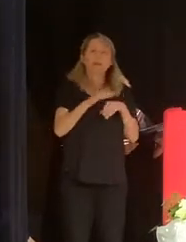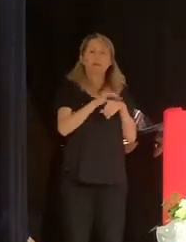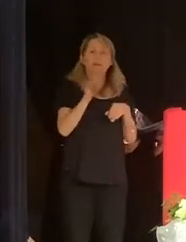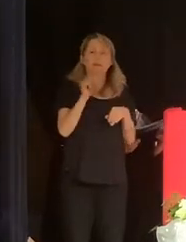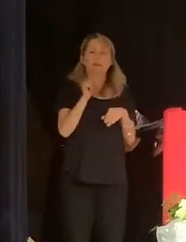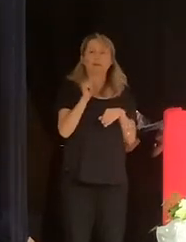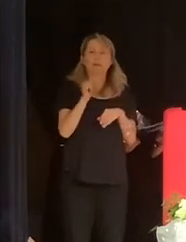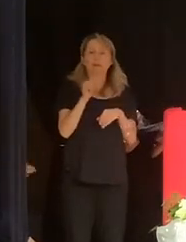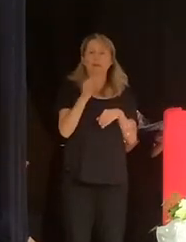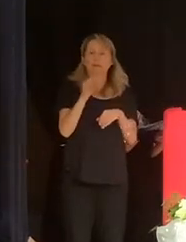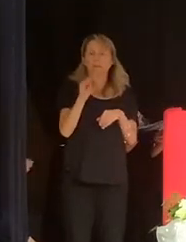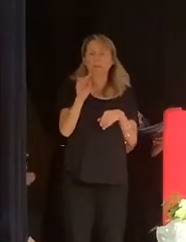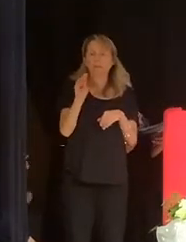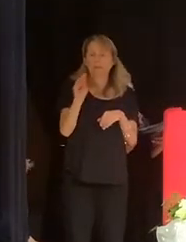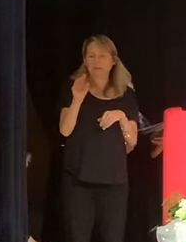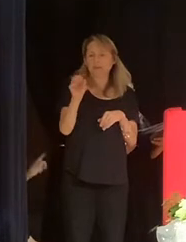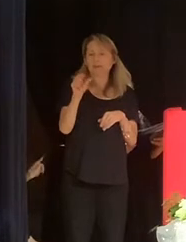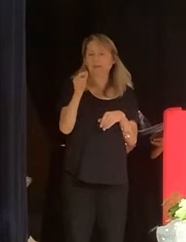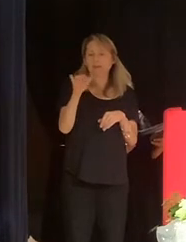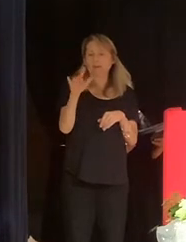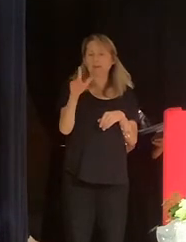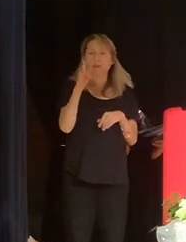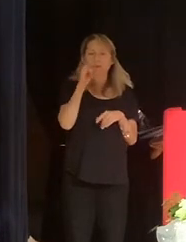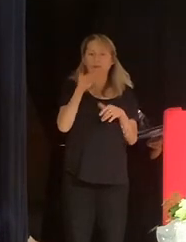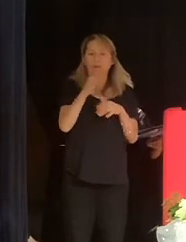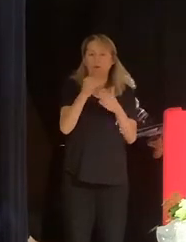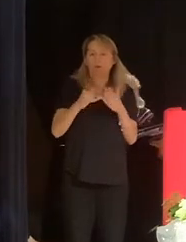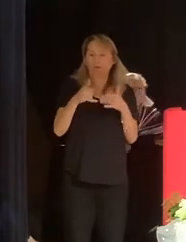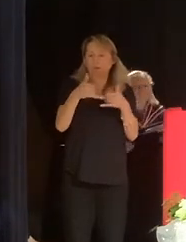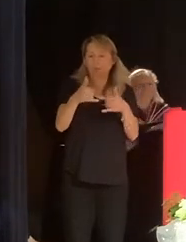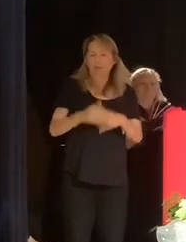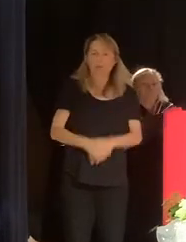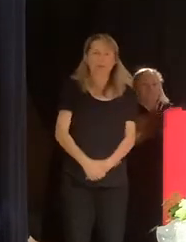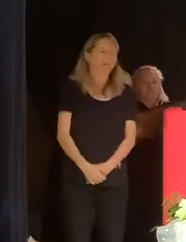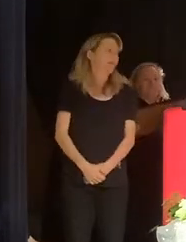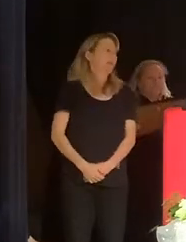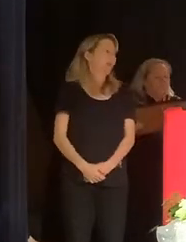Call upon Ms. Gill, who will be presenting the Art Award.